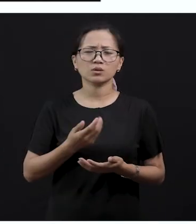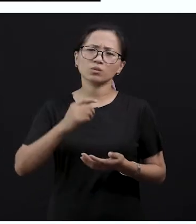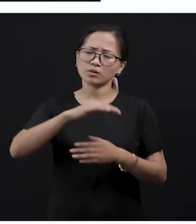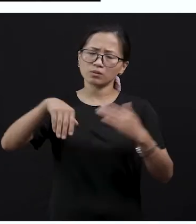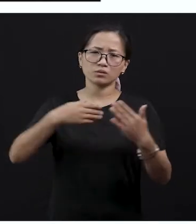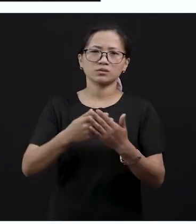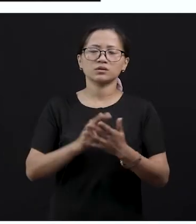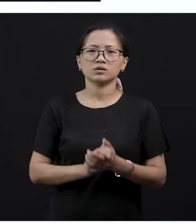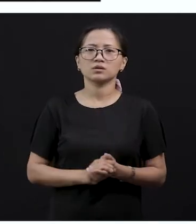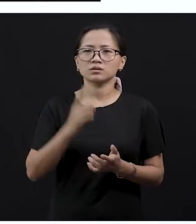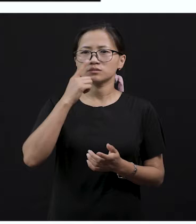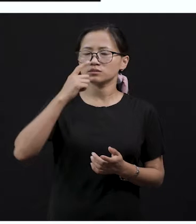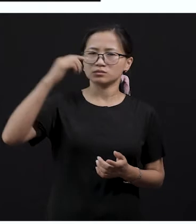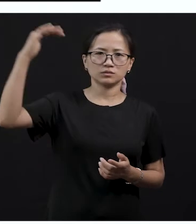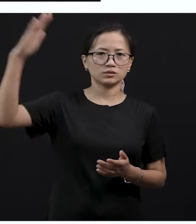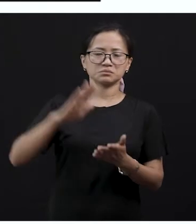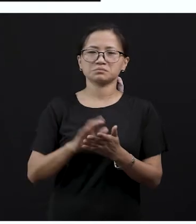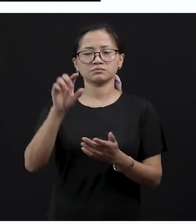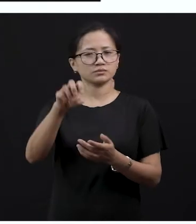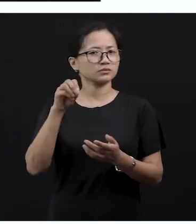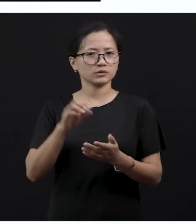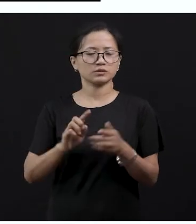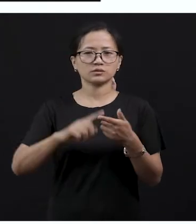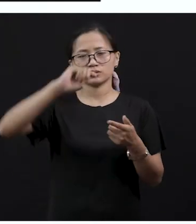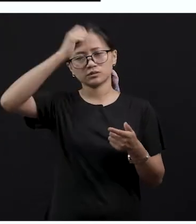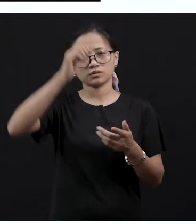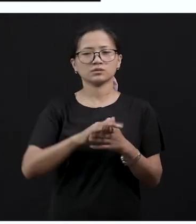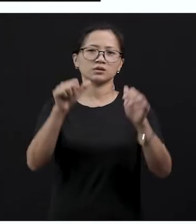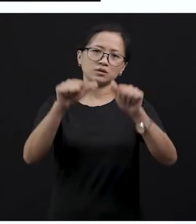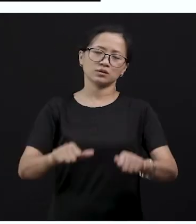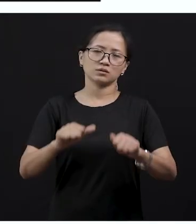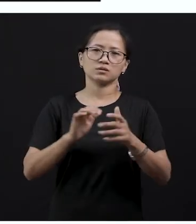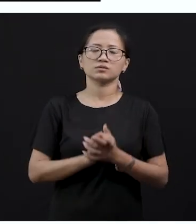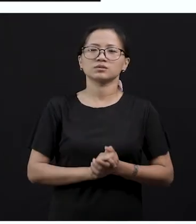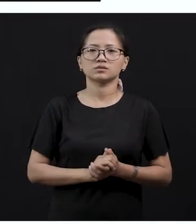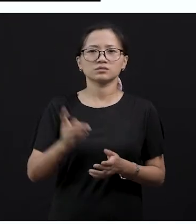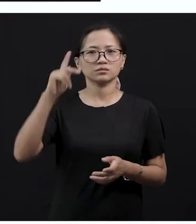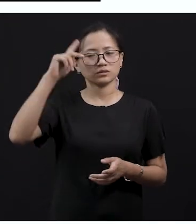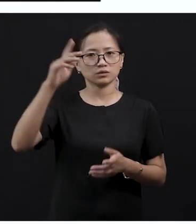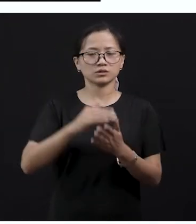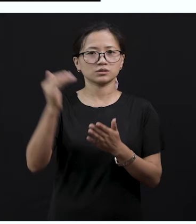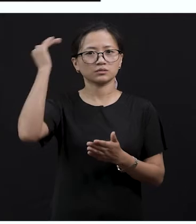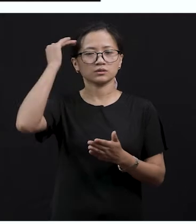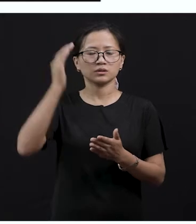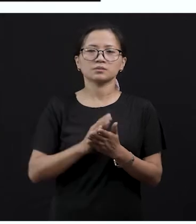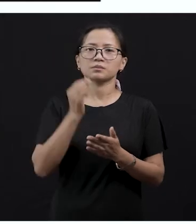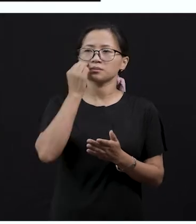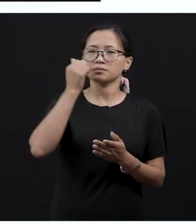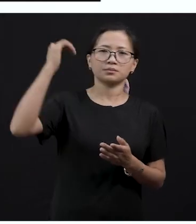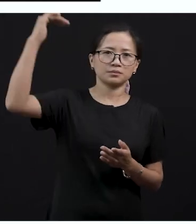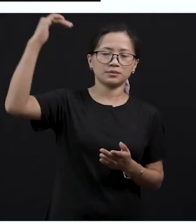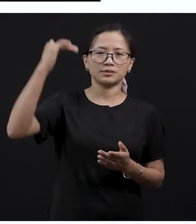that women did not get education, so they were not able to get knowledge like men. So,